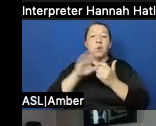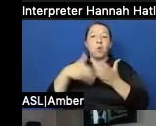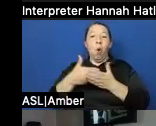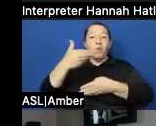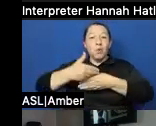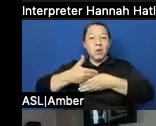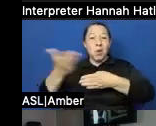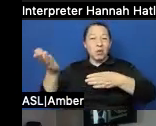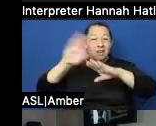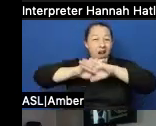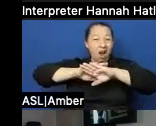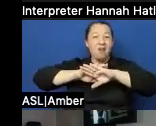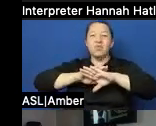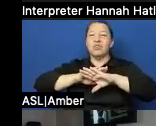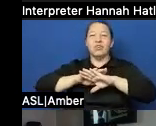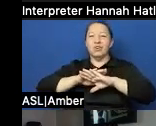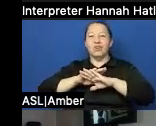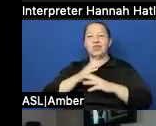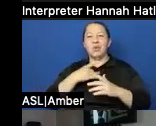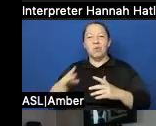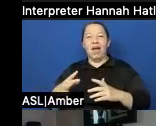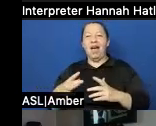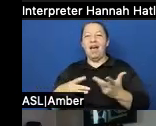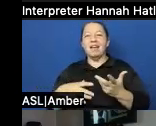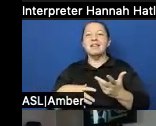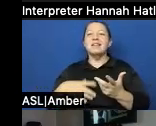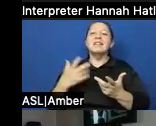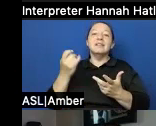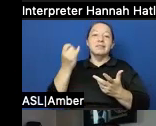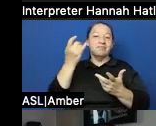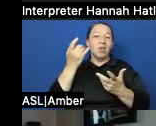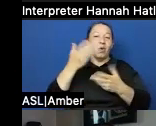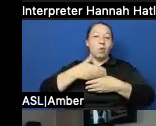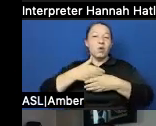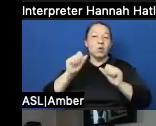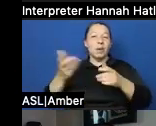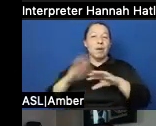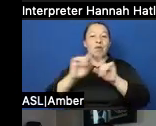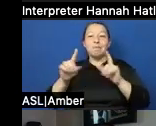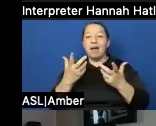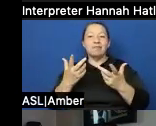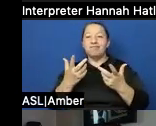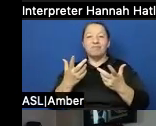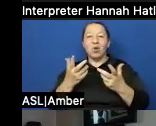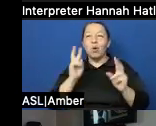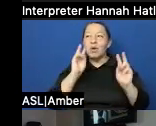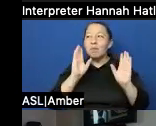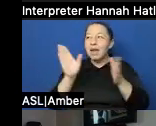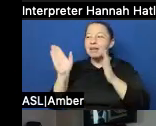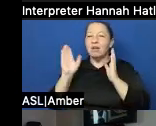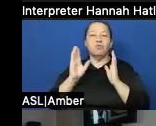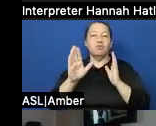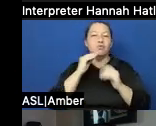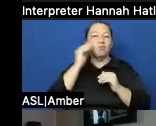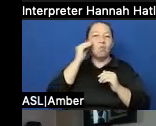it's, dark ceremony, the windows are going to be covered. But just you're reading the room, you're reading your neighborhood, your neighbors. And